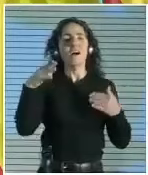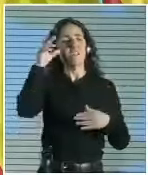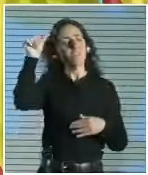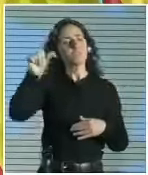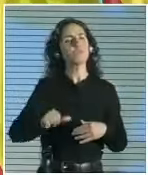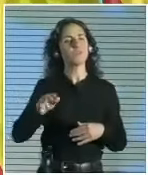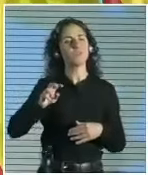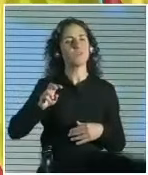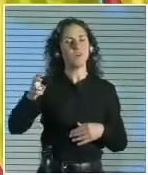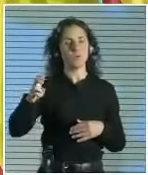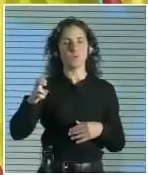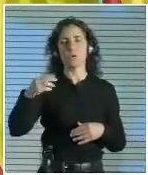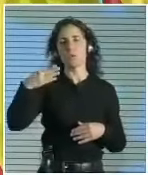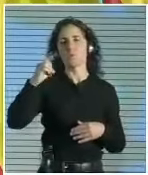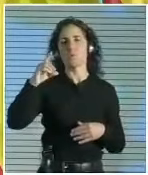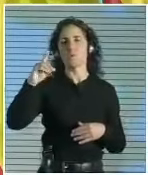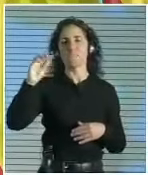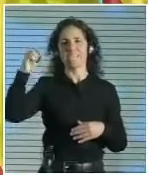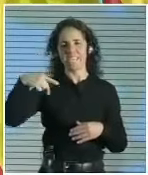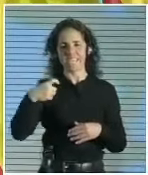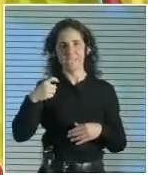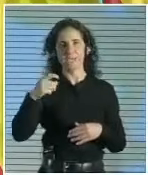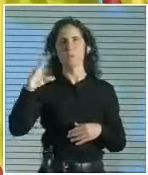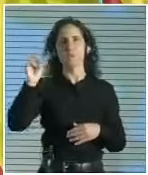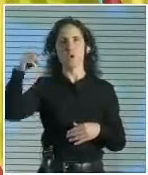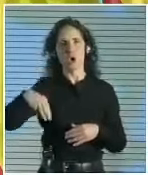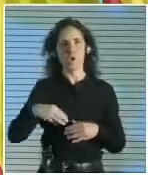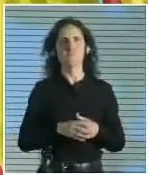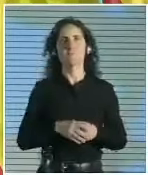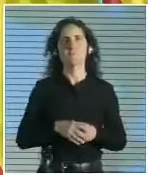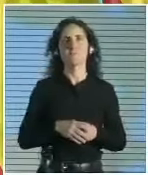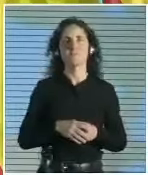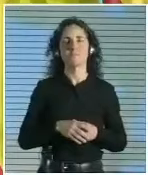speaker. Kees Jan Boenen is the head of the Travel Sustainable